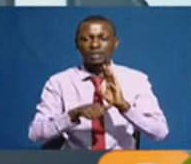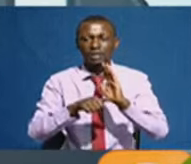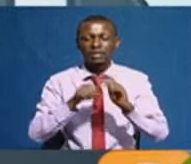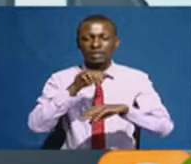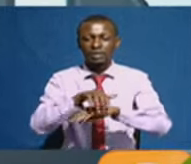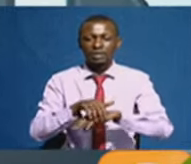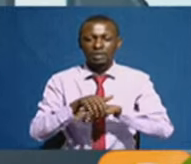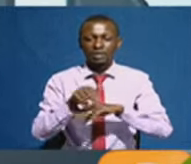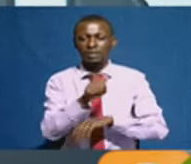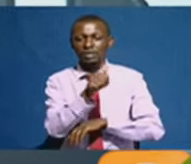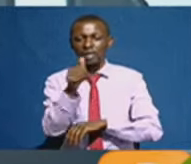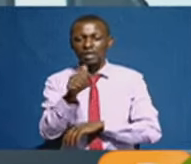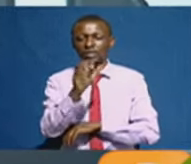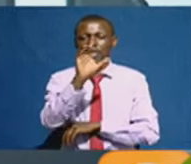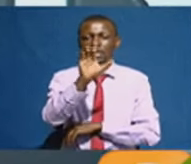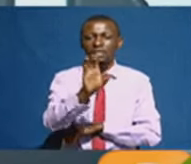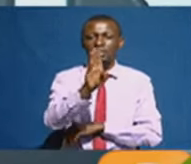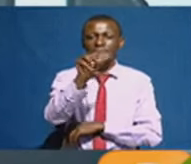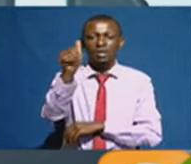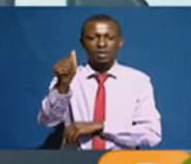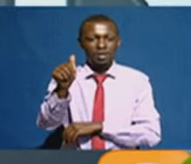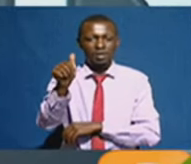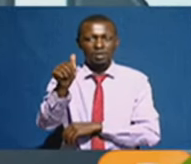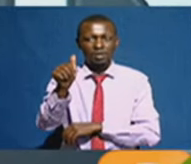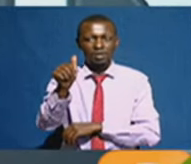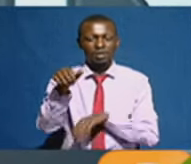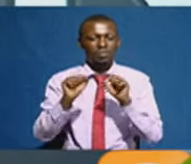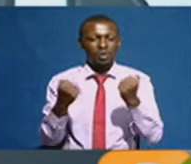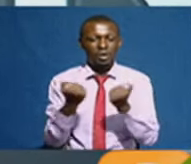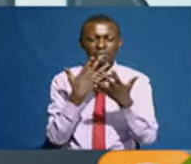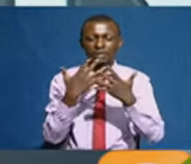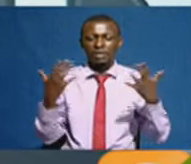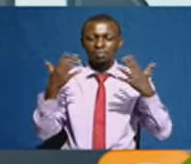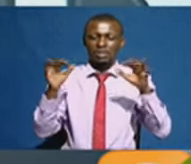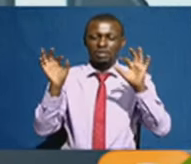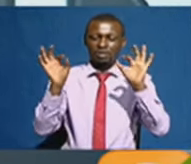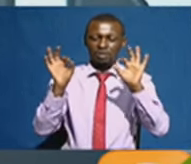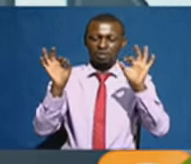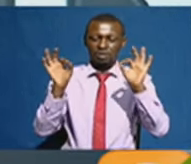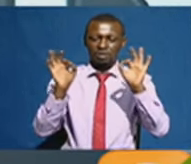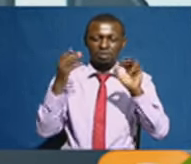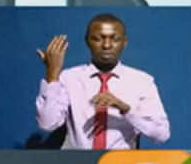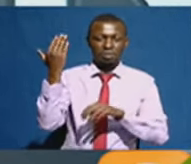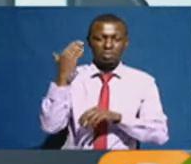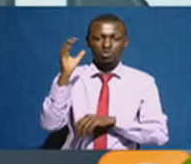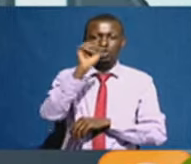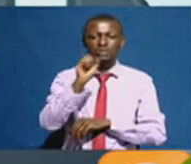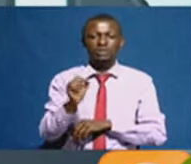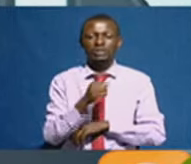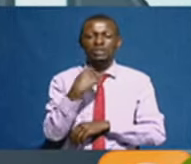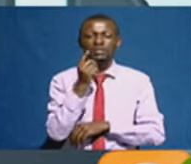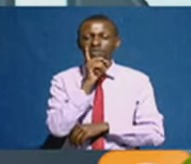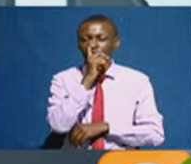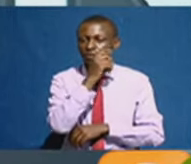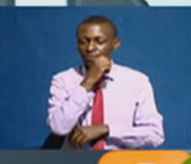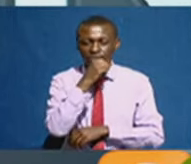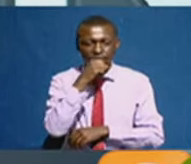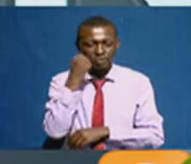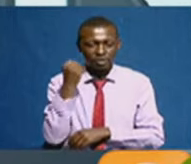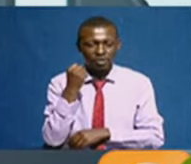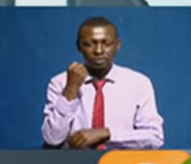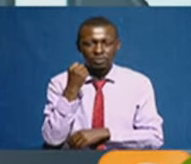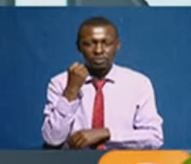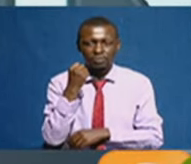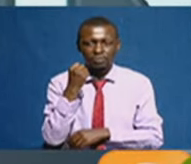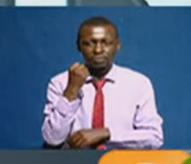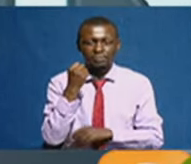just one of the things that I think I find interesting is when, you know, the former CS then says that, you